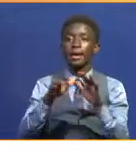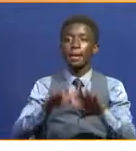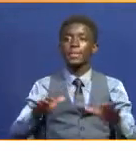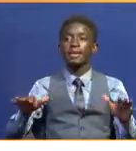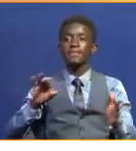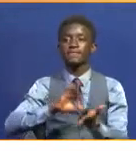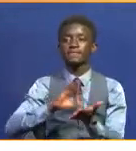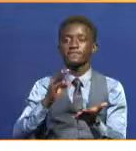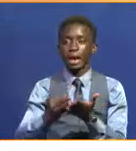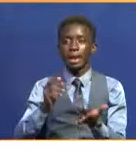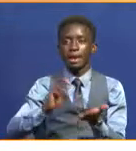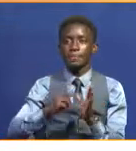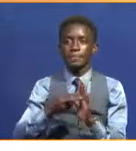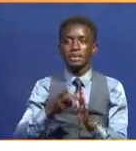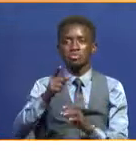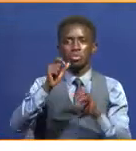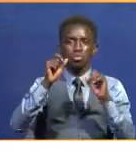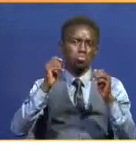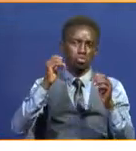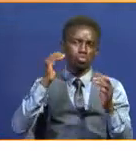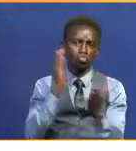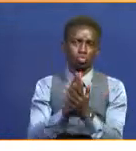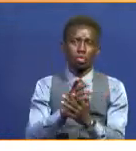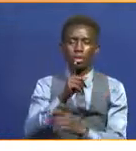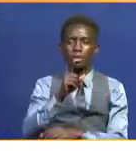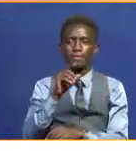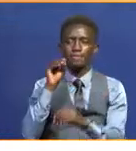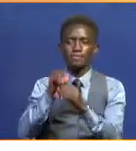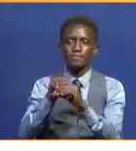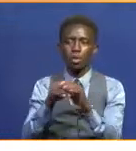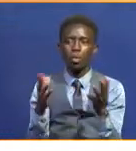you actually are investing in a low risk